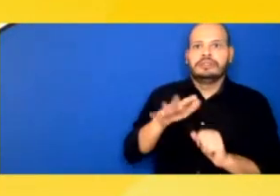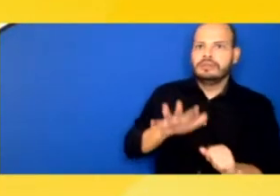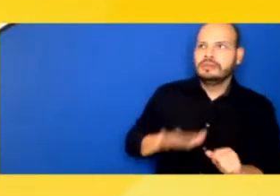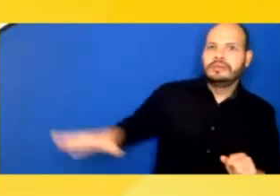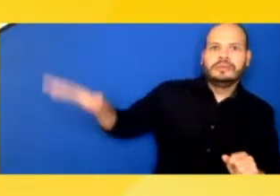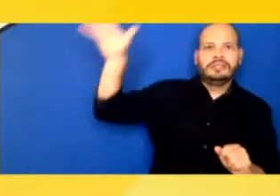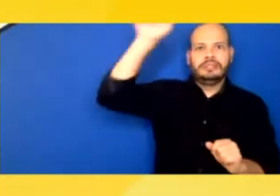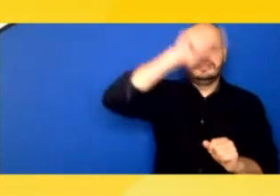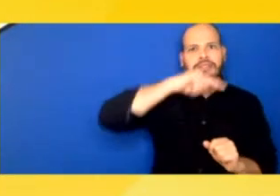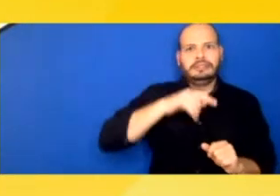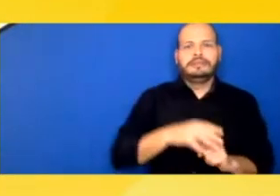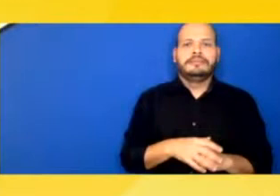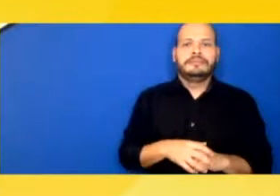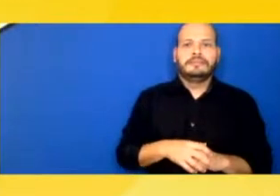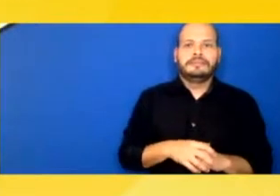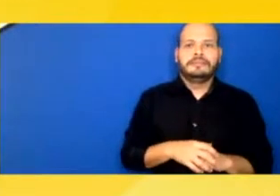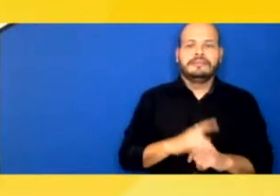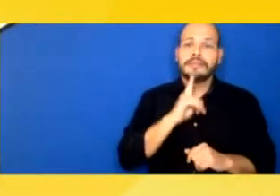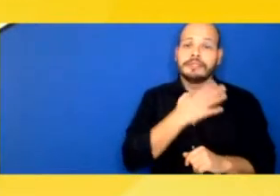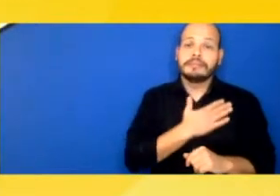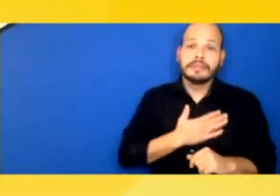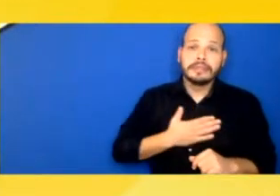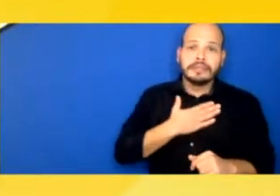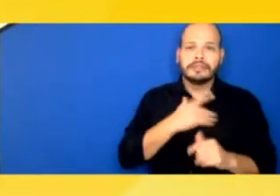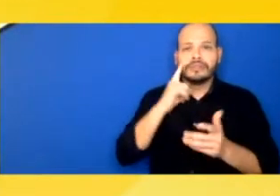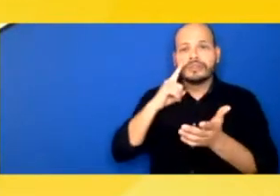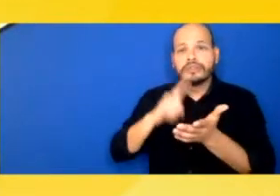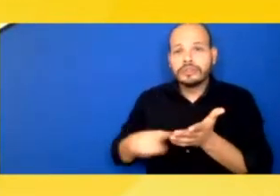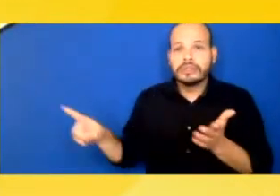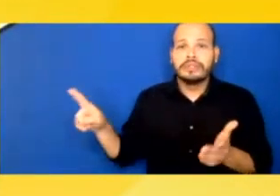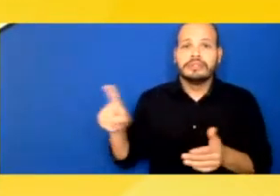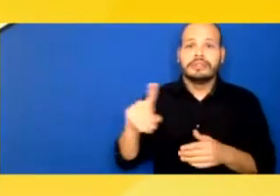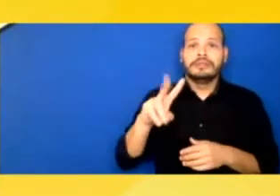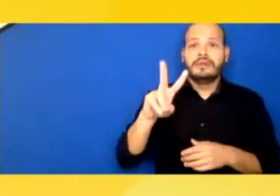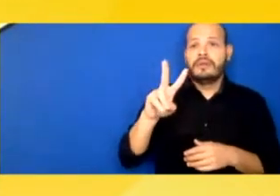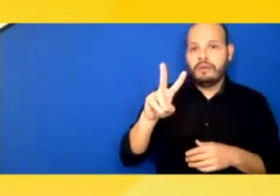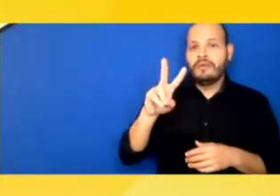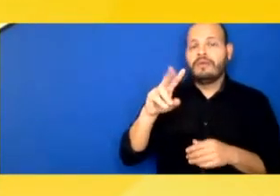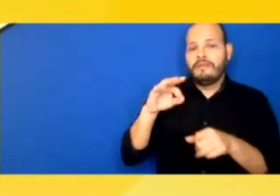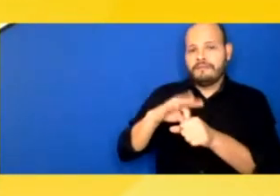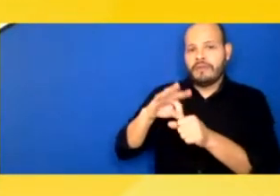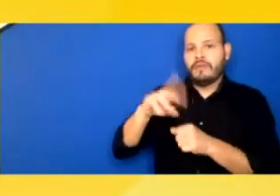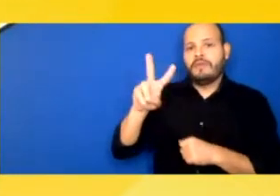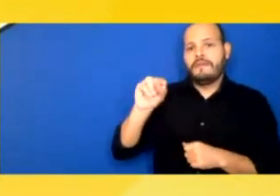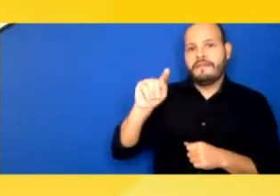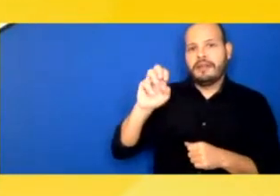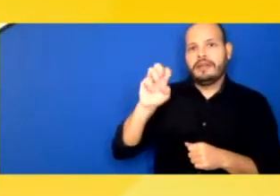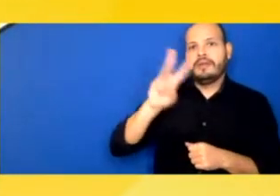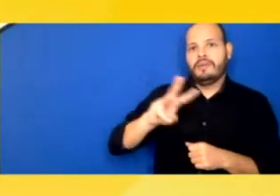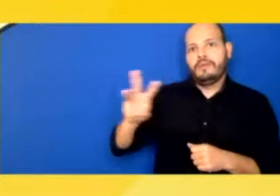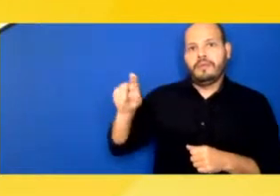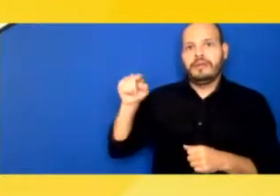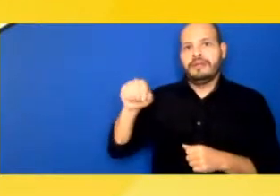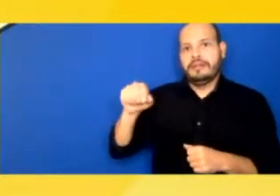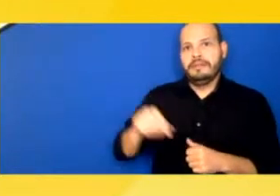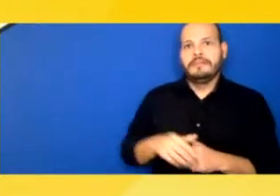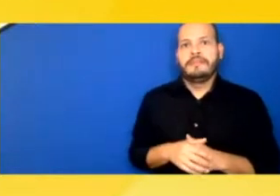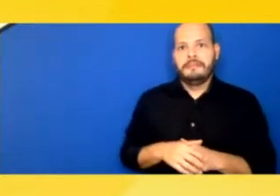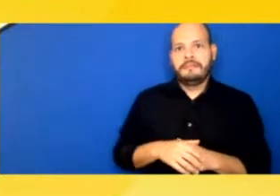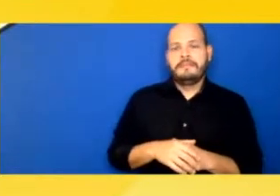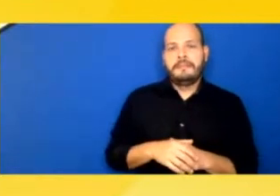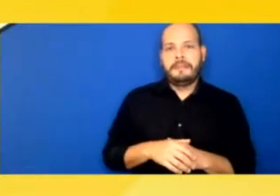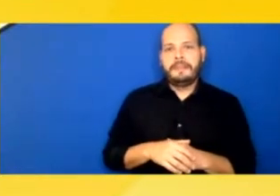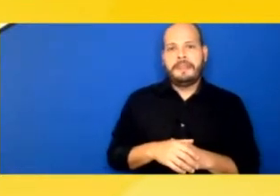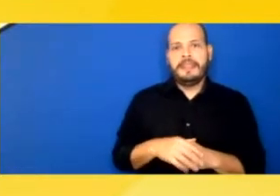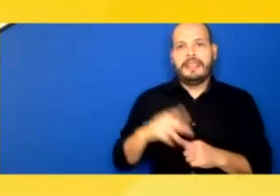vote.poorpeoplescampaign.org. More Faithful Month. And now I would like to pass it off to Imam Omar Suleiman,